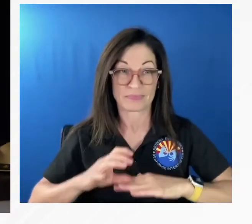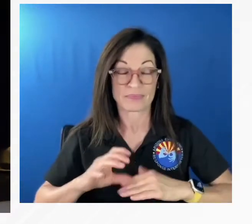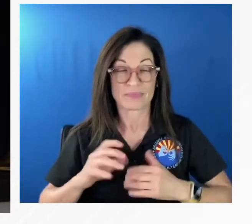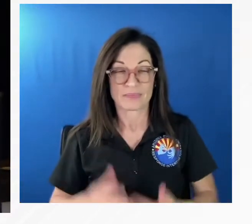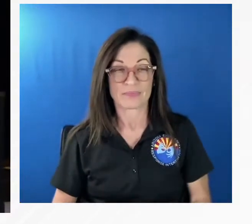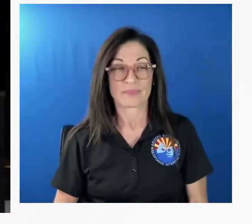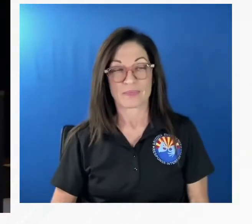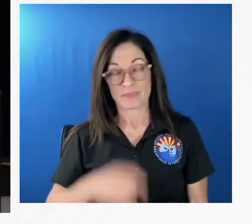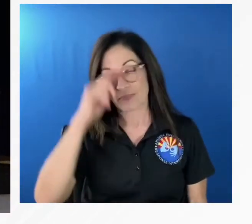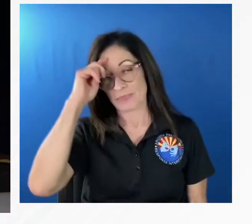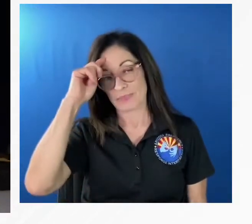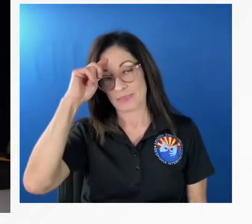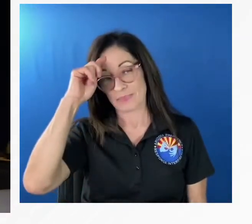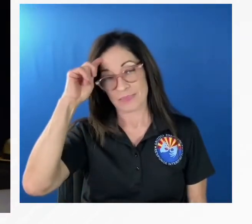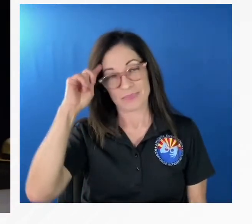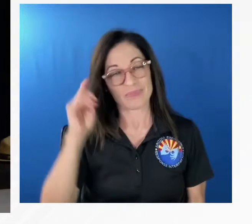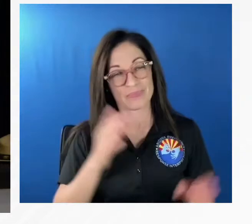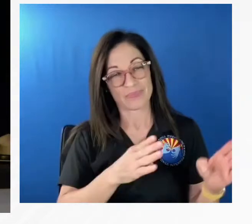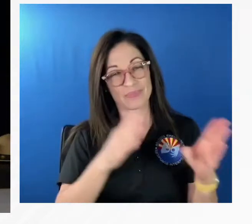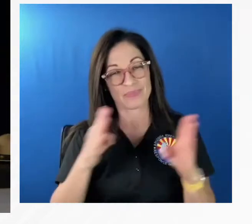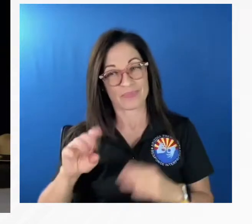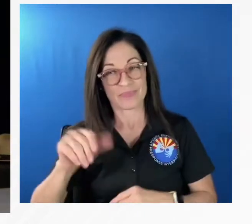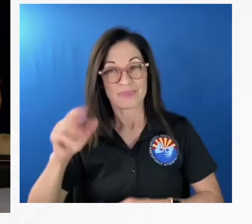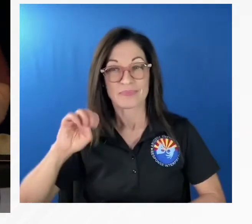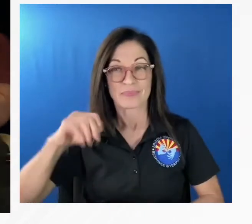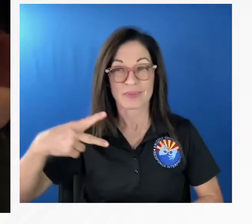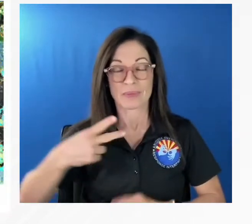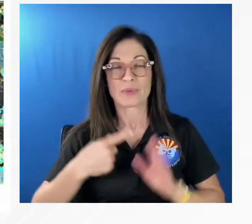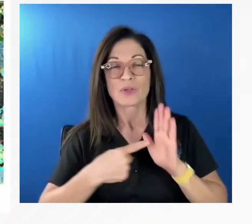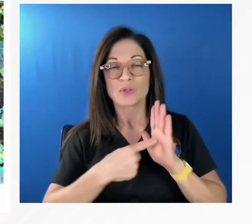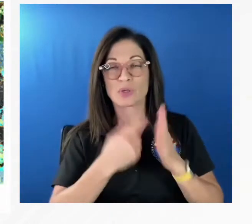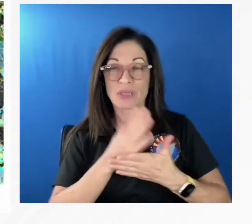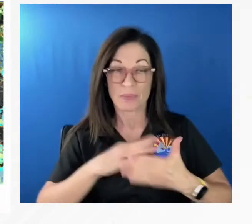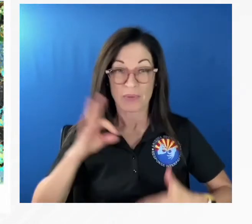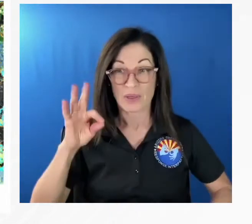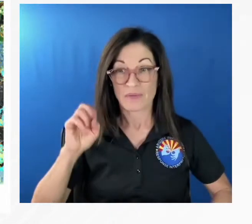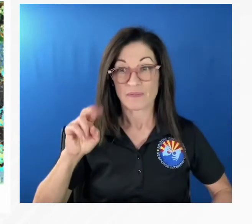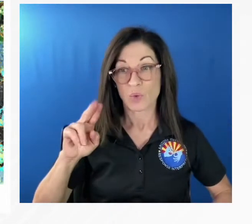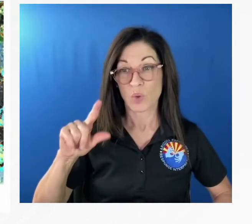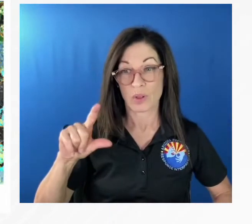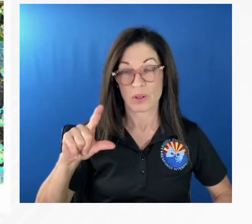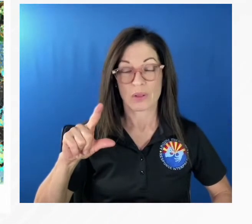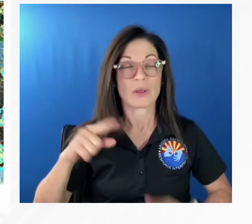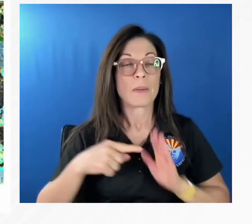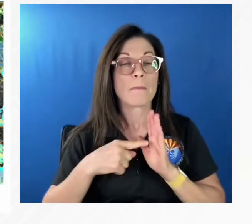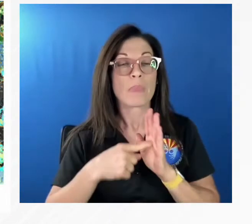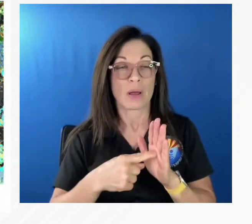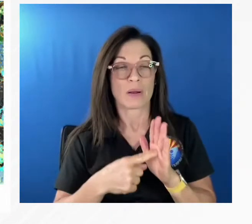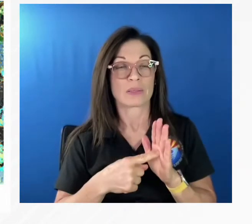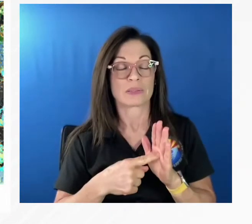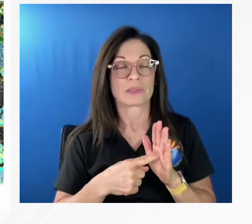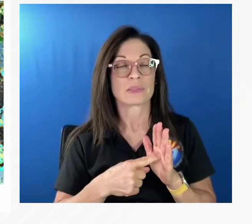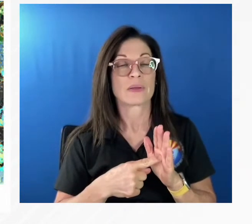this map on this side shows some fuel models. And so that darker green